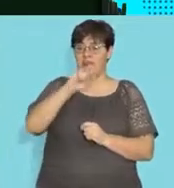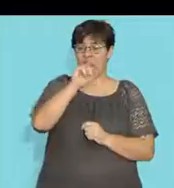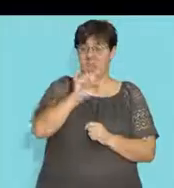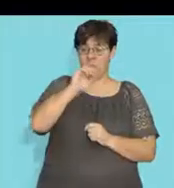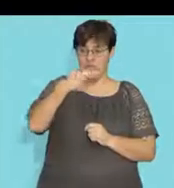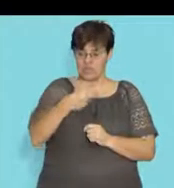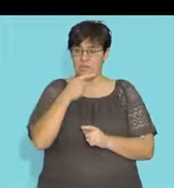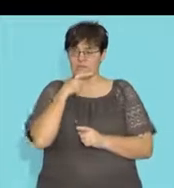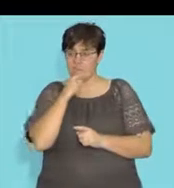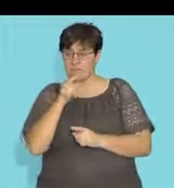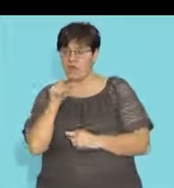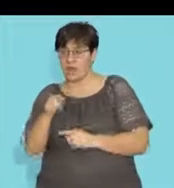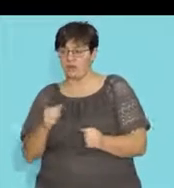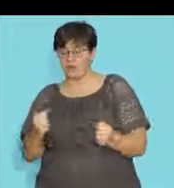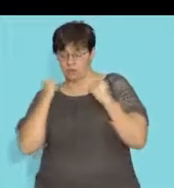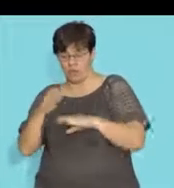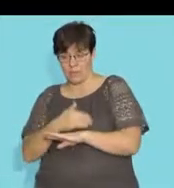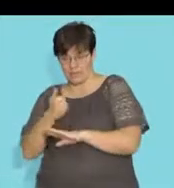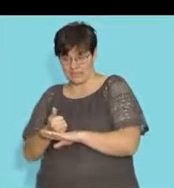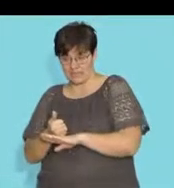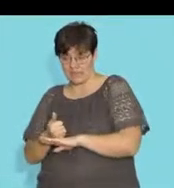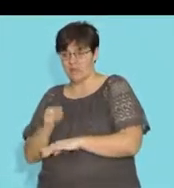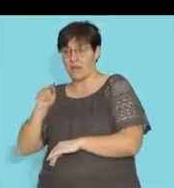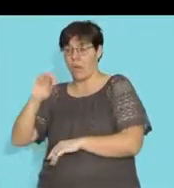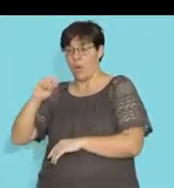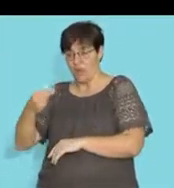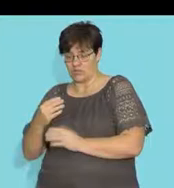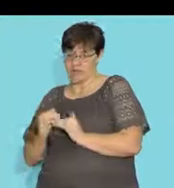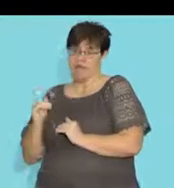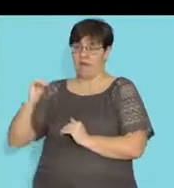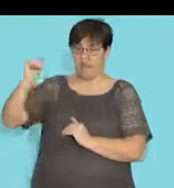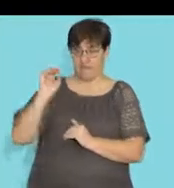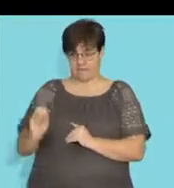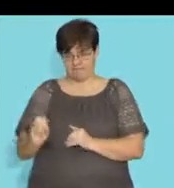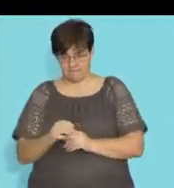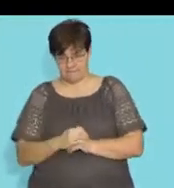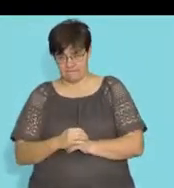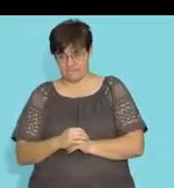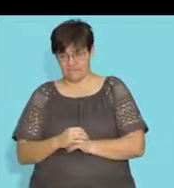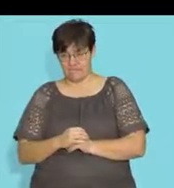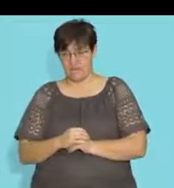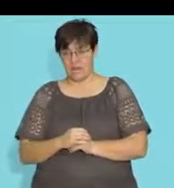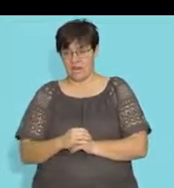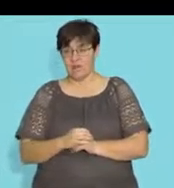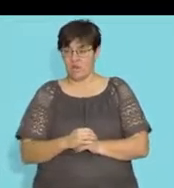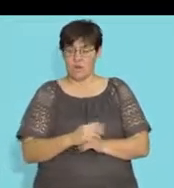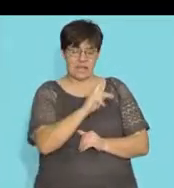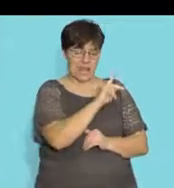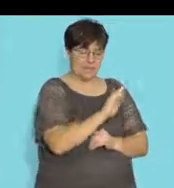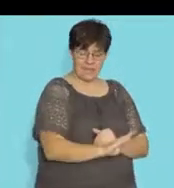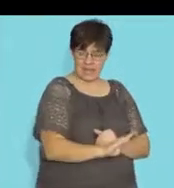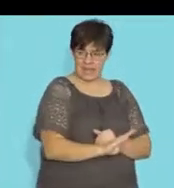ion concentration for a strong base is very high. And you will see that the little strong base